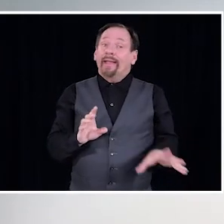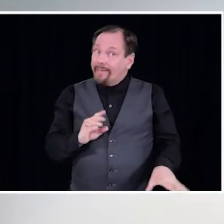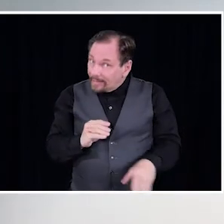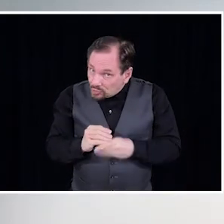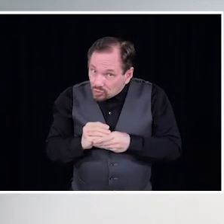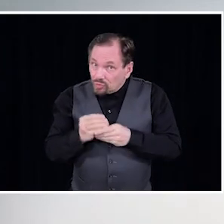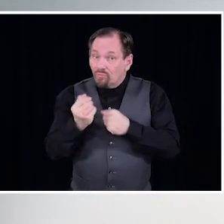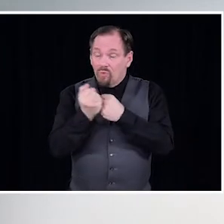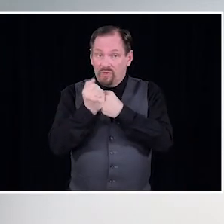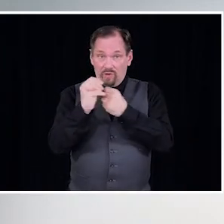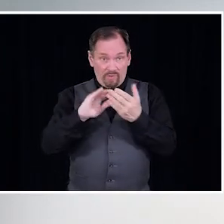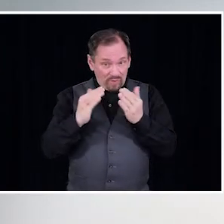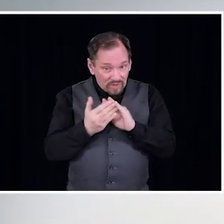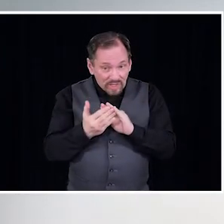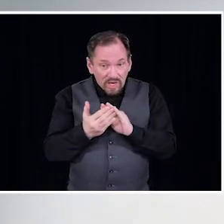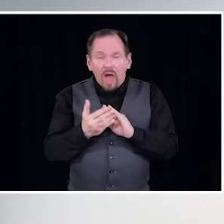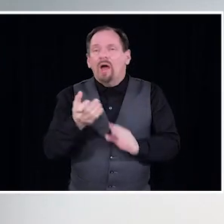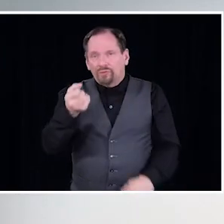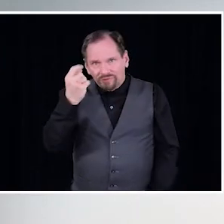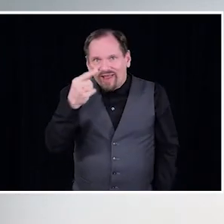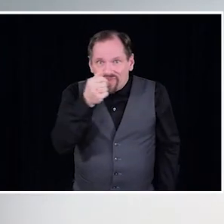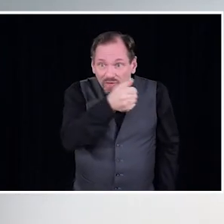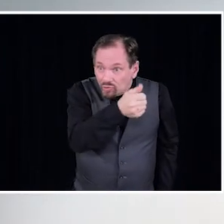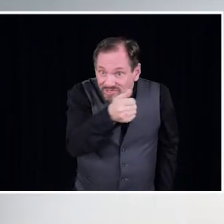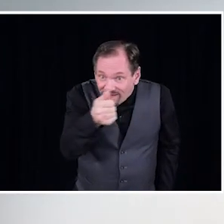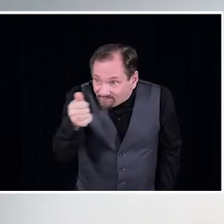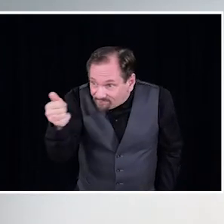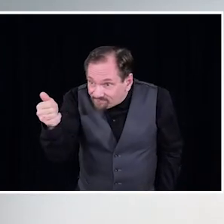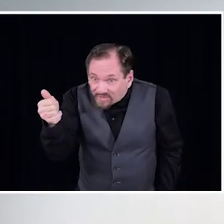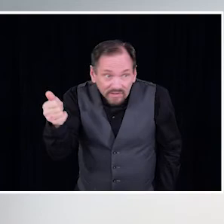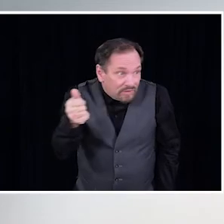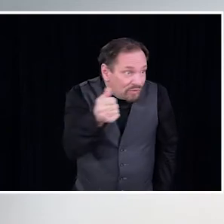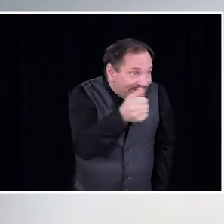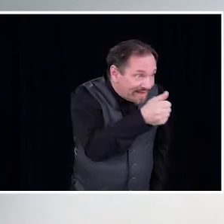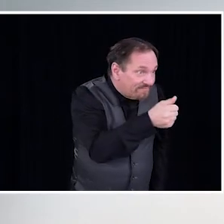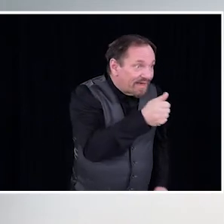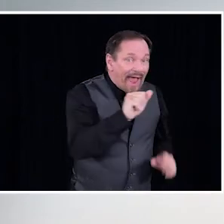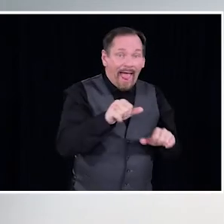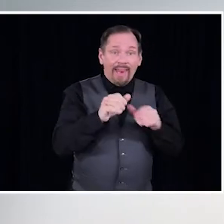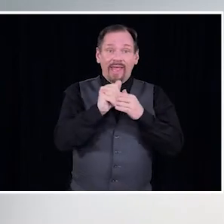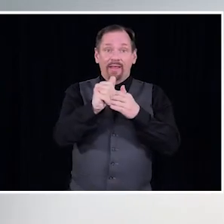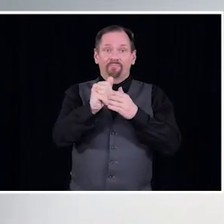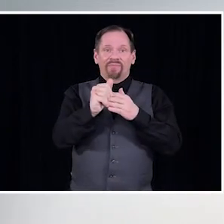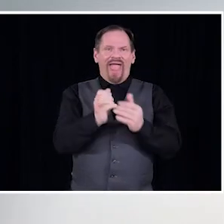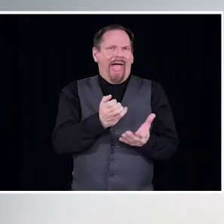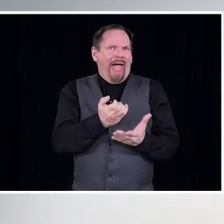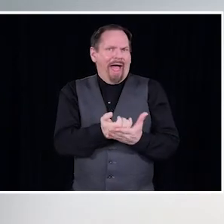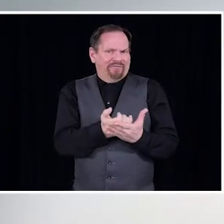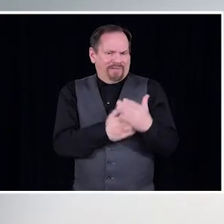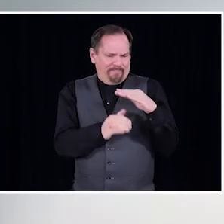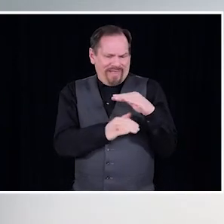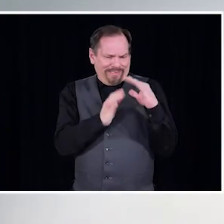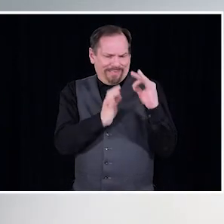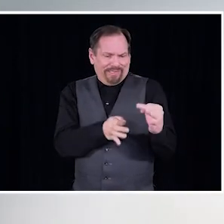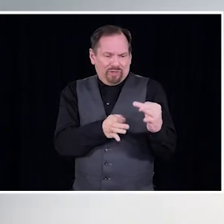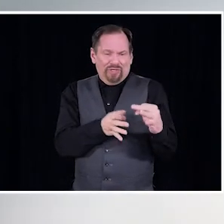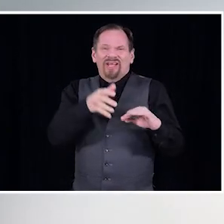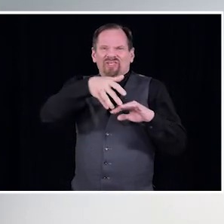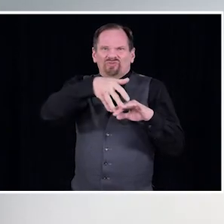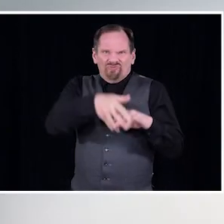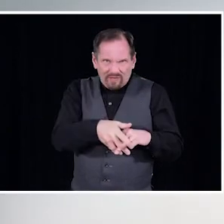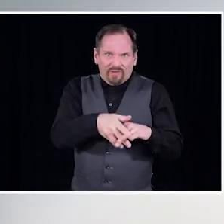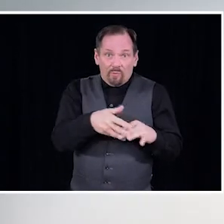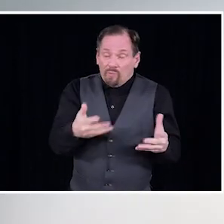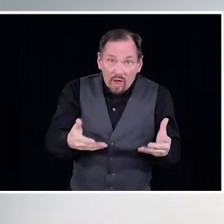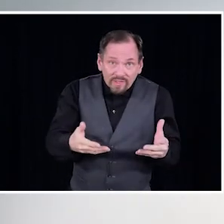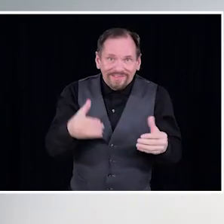communities, know that you yourself are uniquely equipped to lead. Your ability to make evidence-based decisions grounded in science